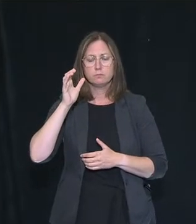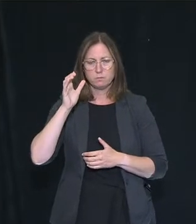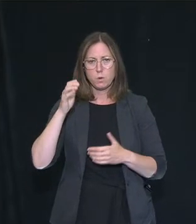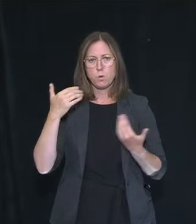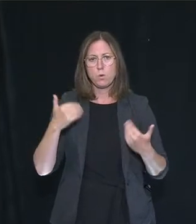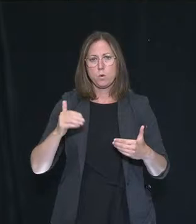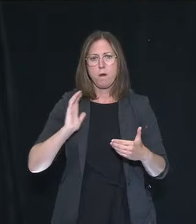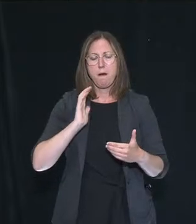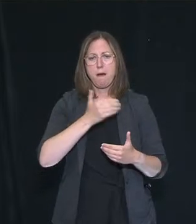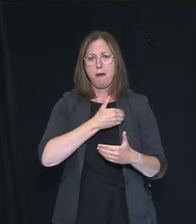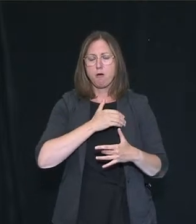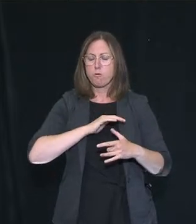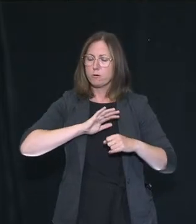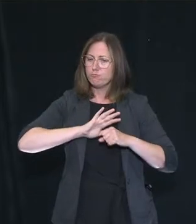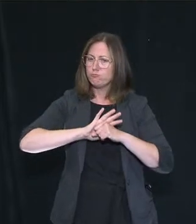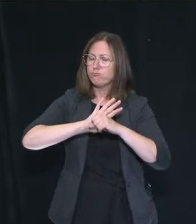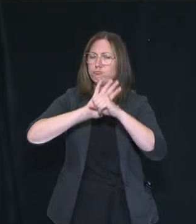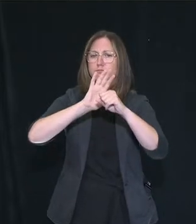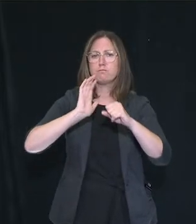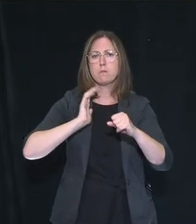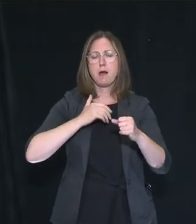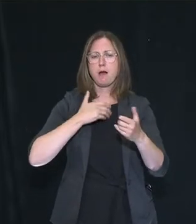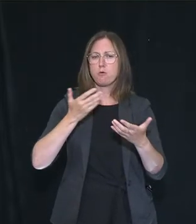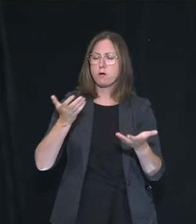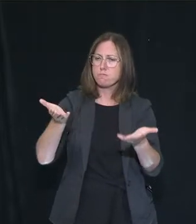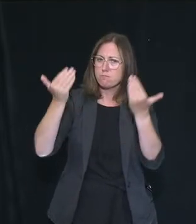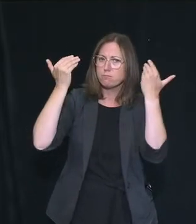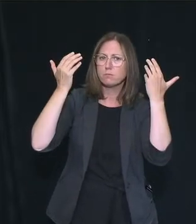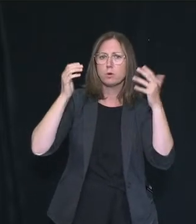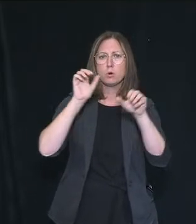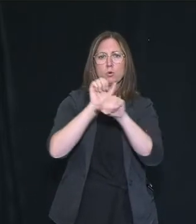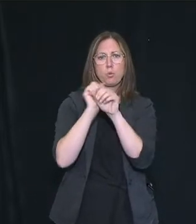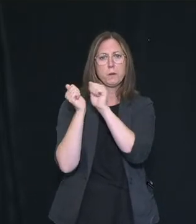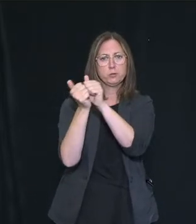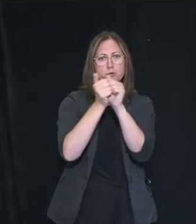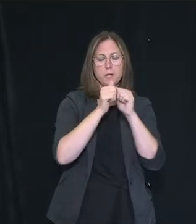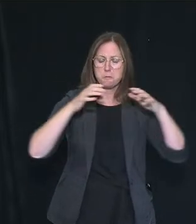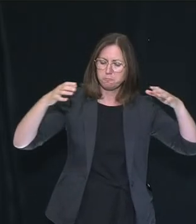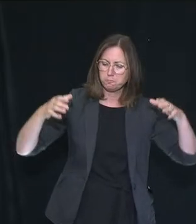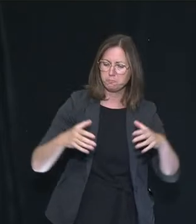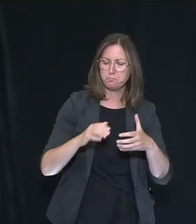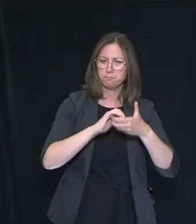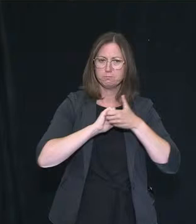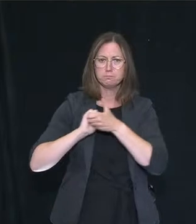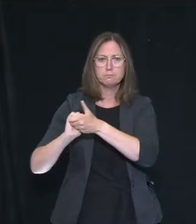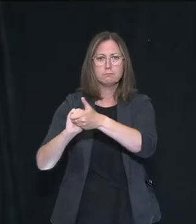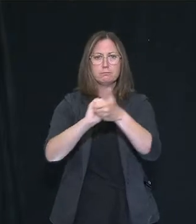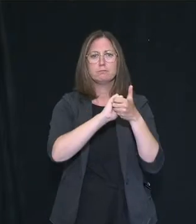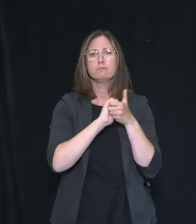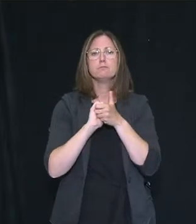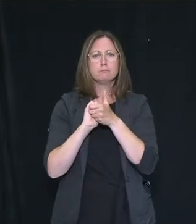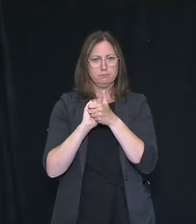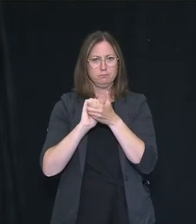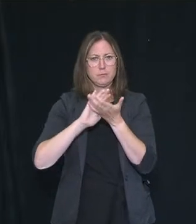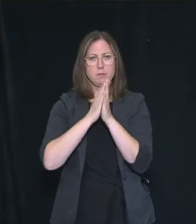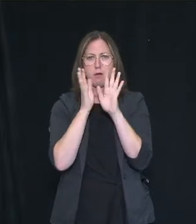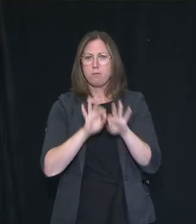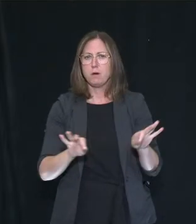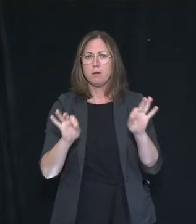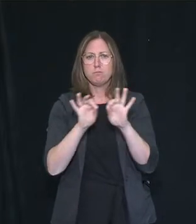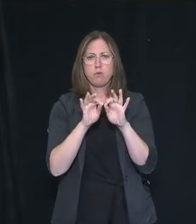our effort, our call to work together, to come together, to unite in this very important